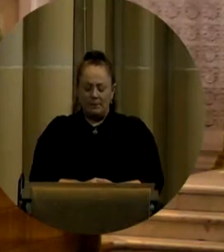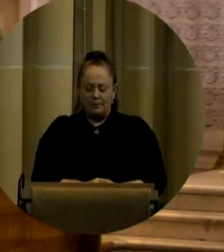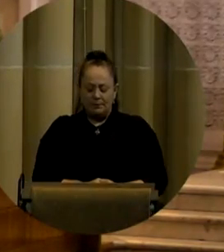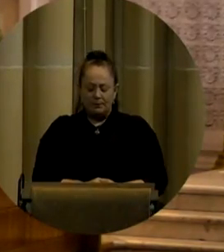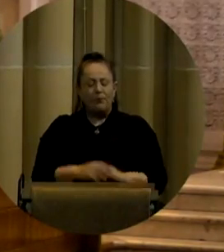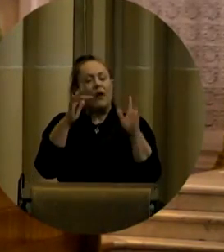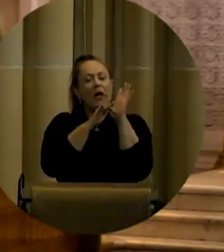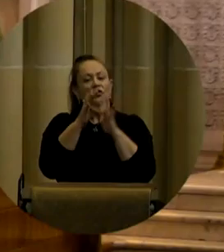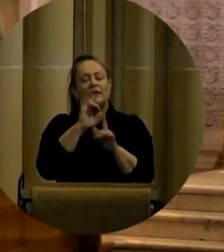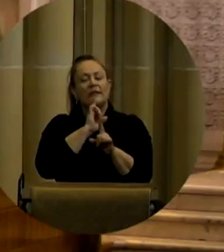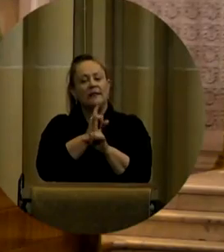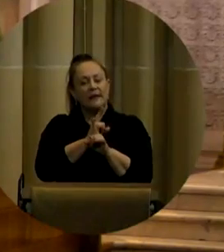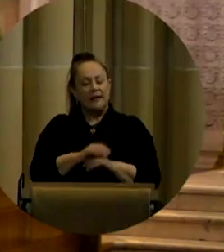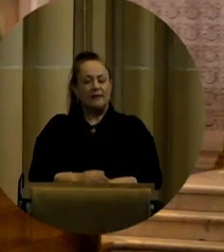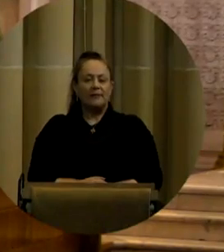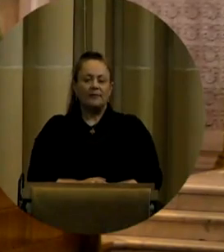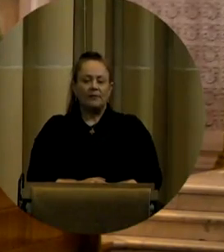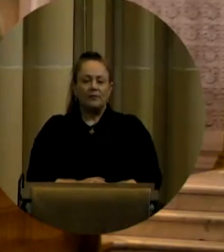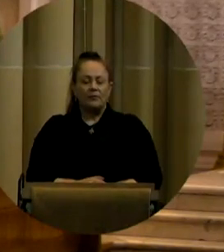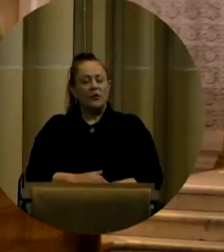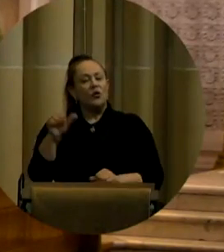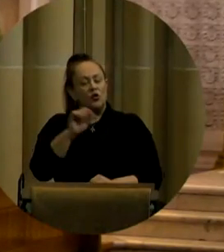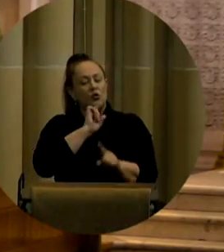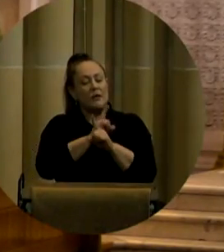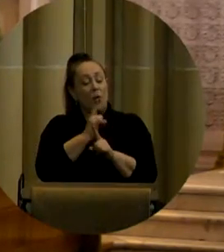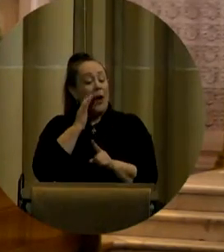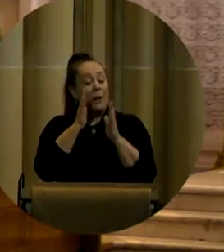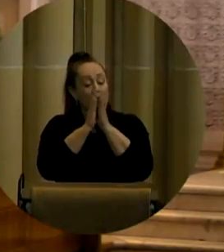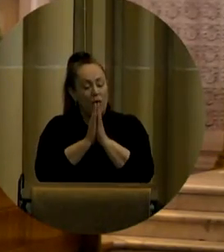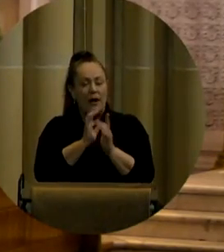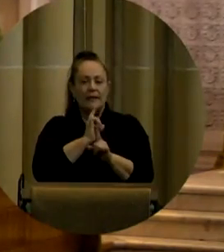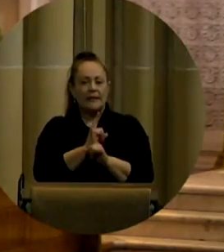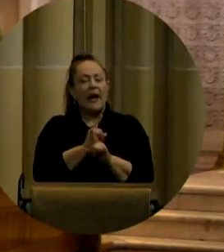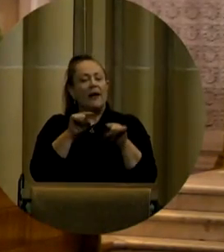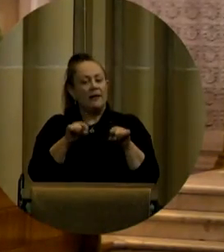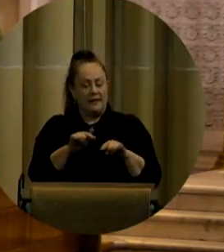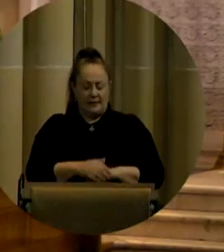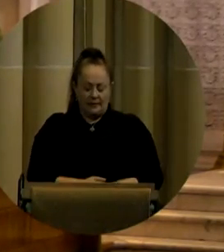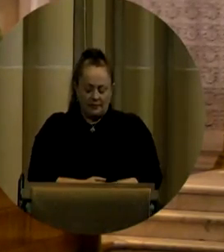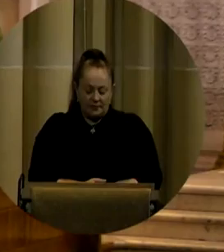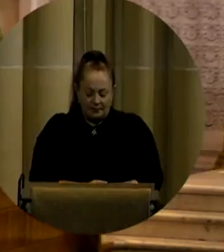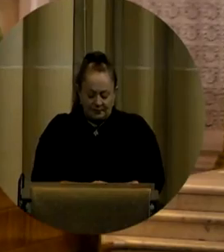He said to them, "Say this when you pray: